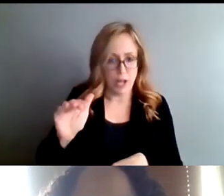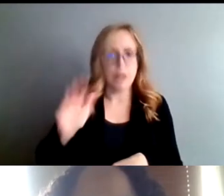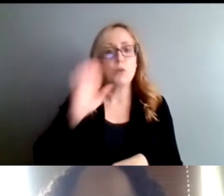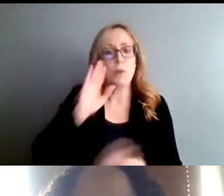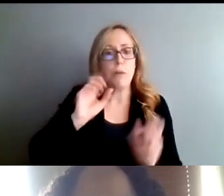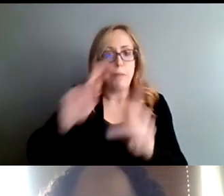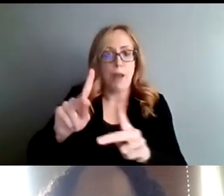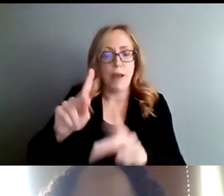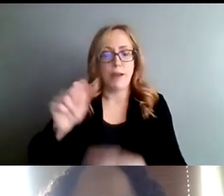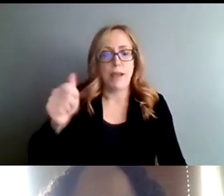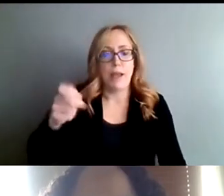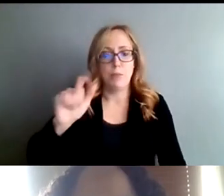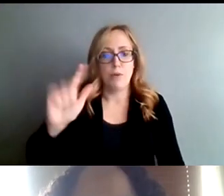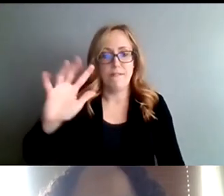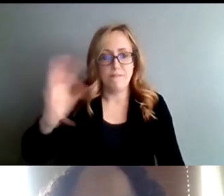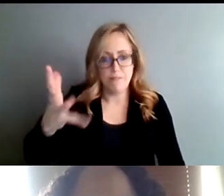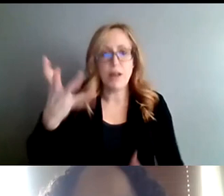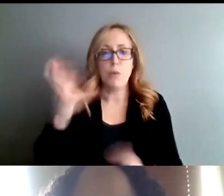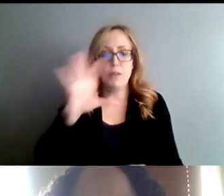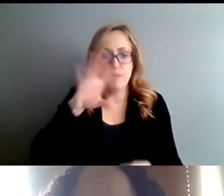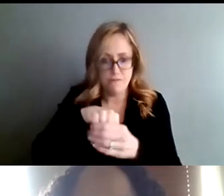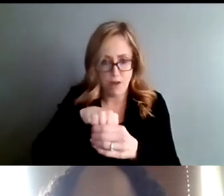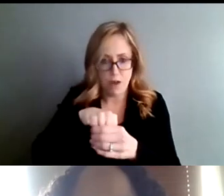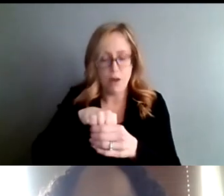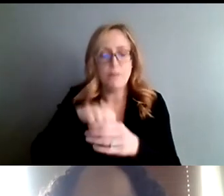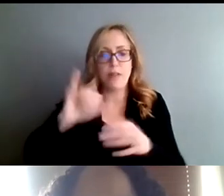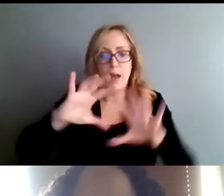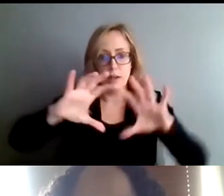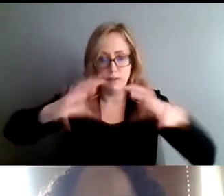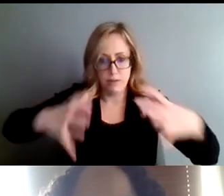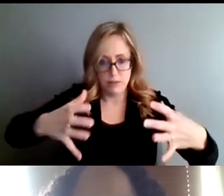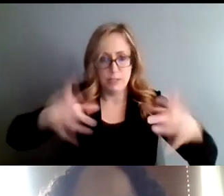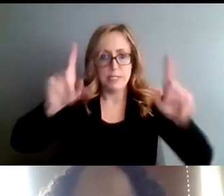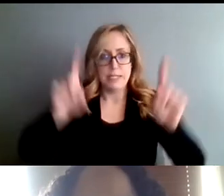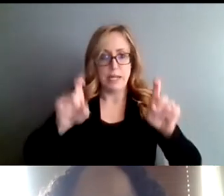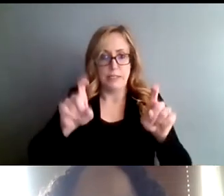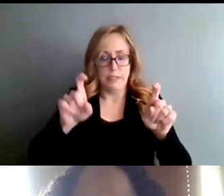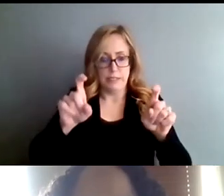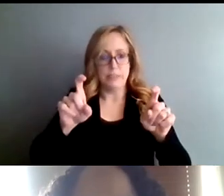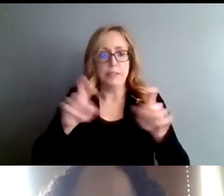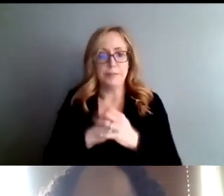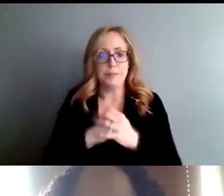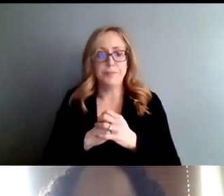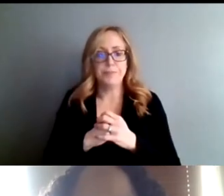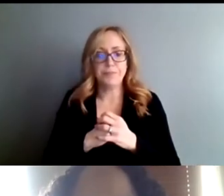I'd like them to participate in pool testing on the first available opportunity.